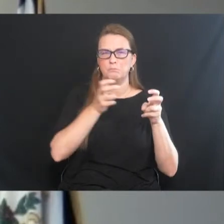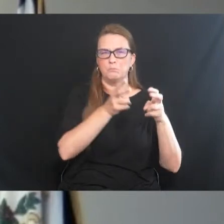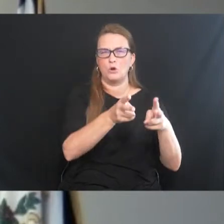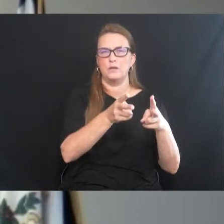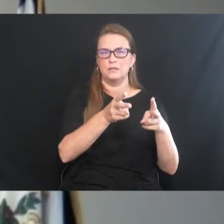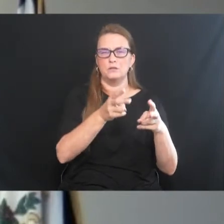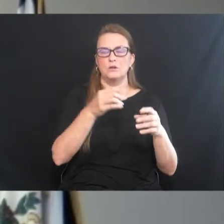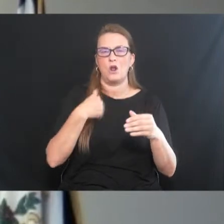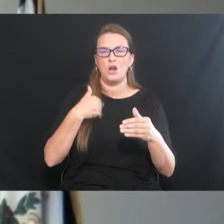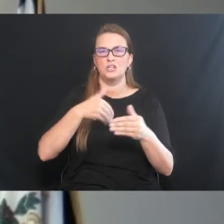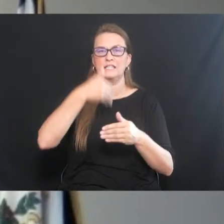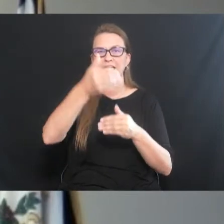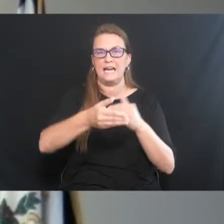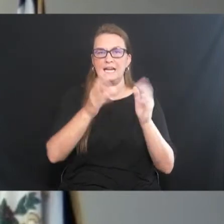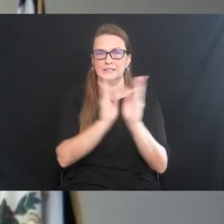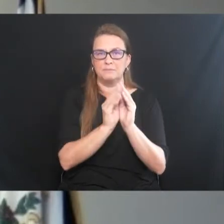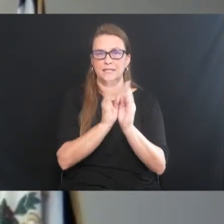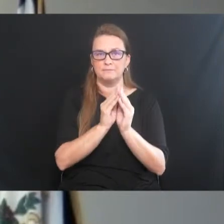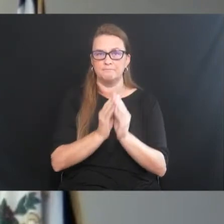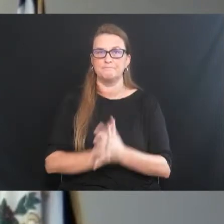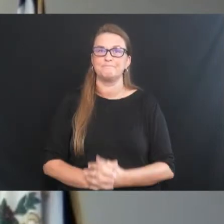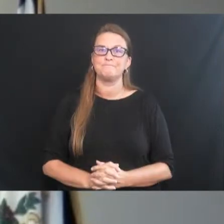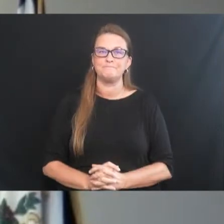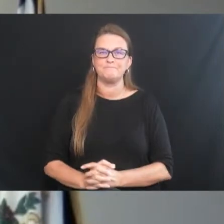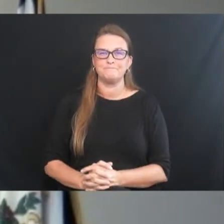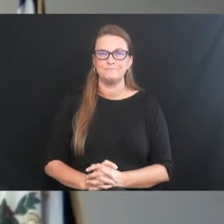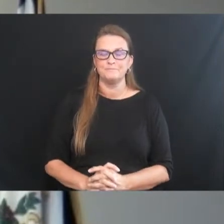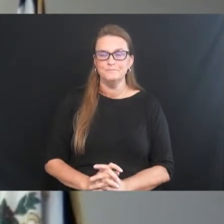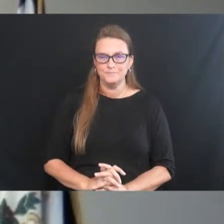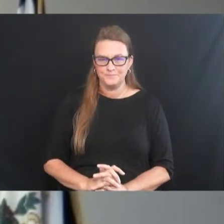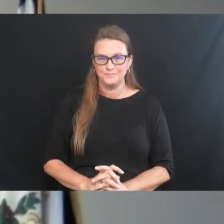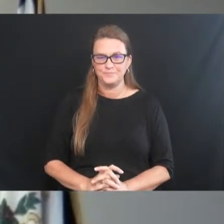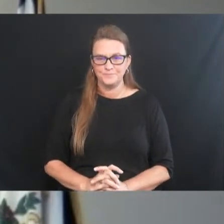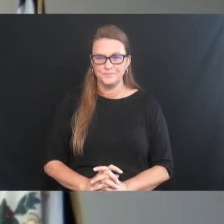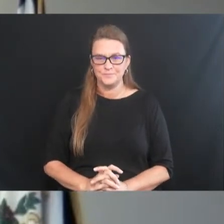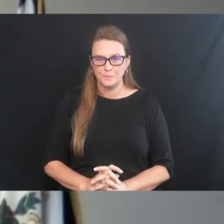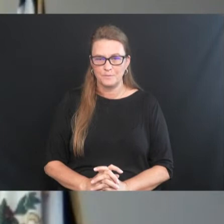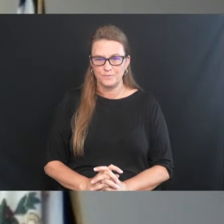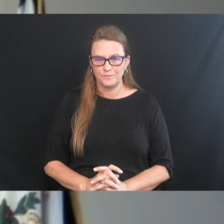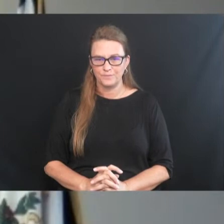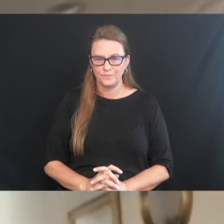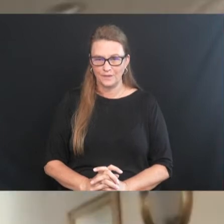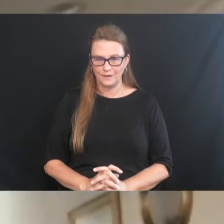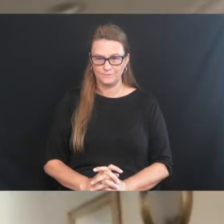press briefing. Clay, you have anything to add to that? Bill,